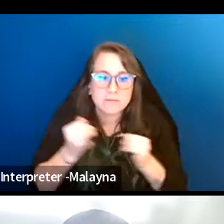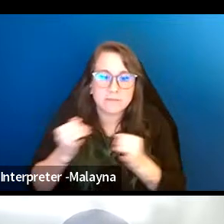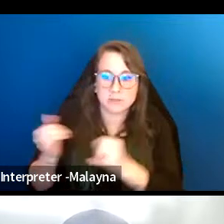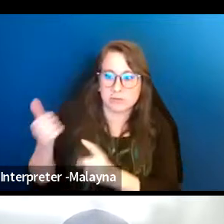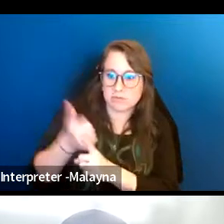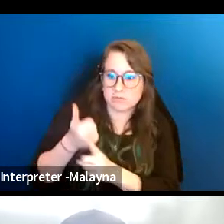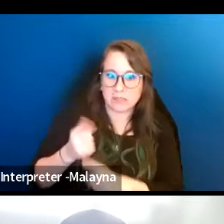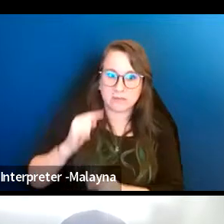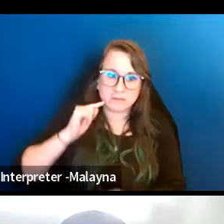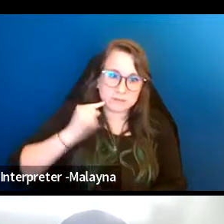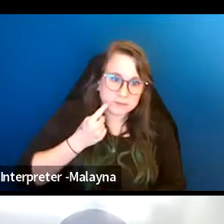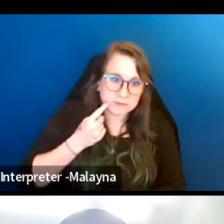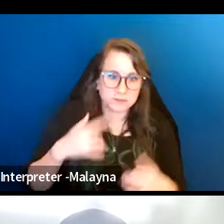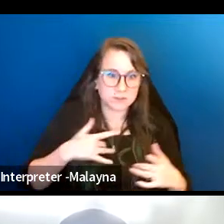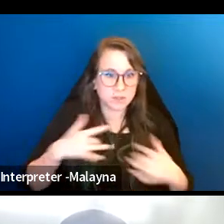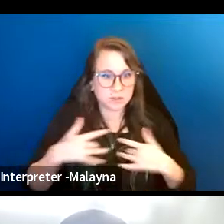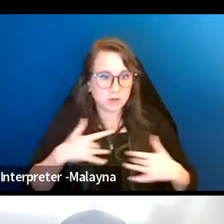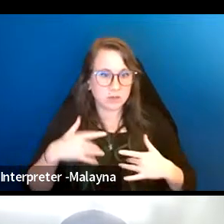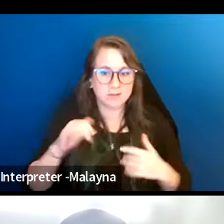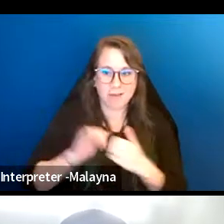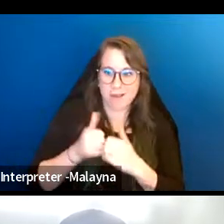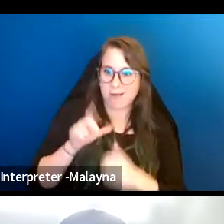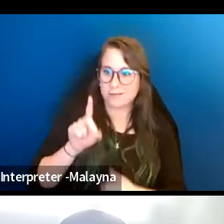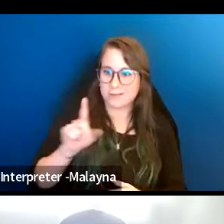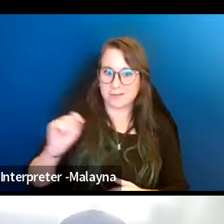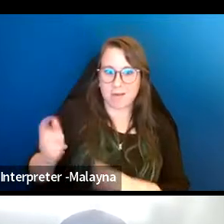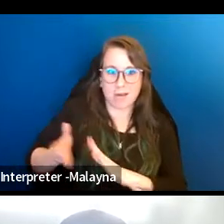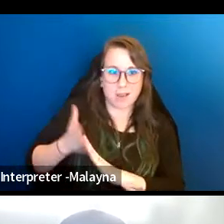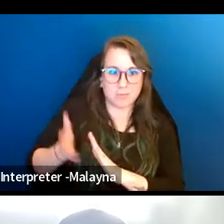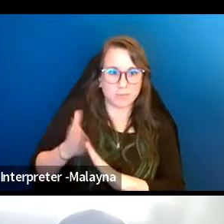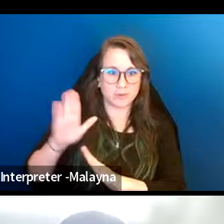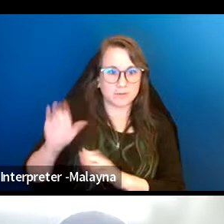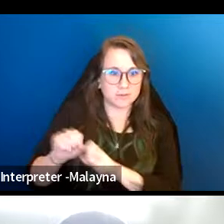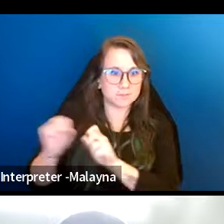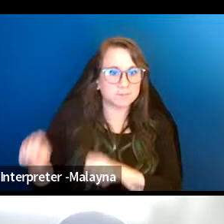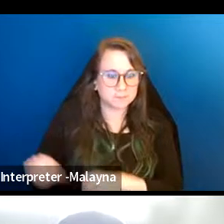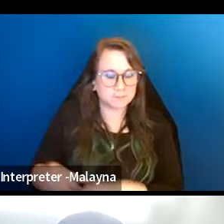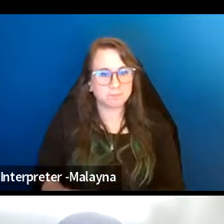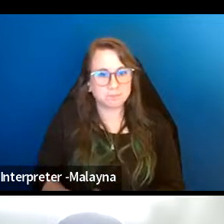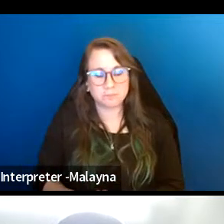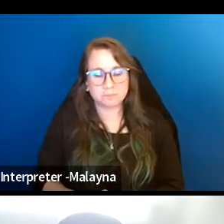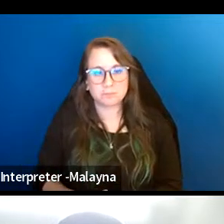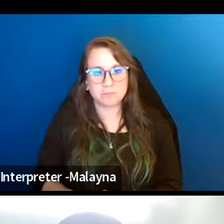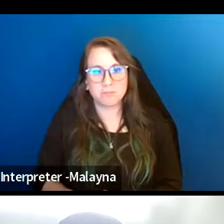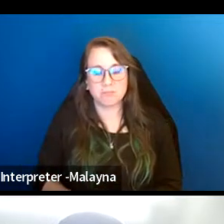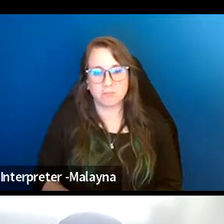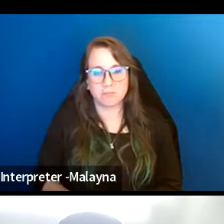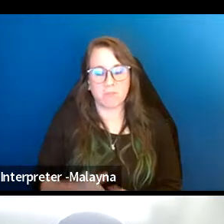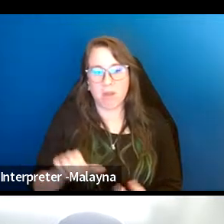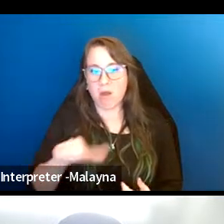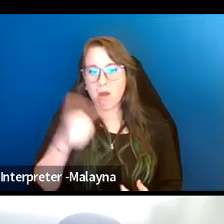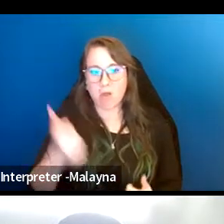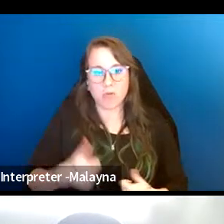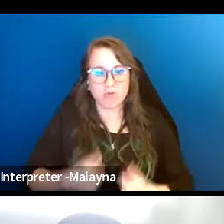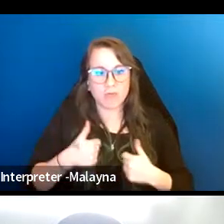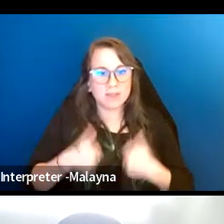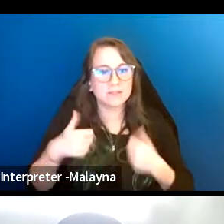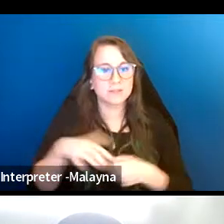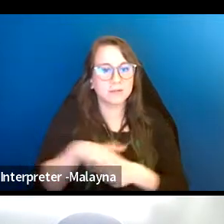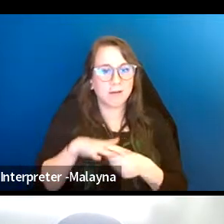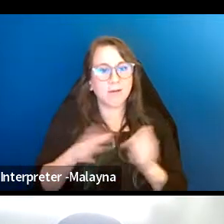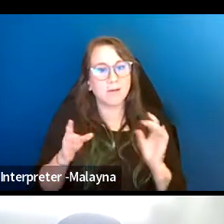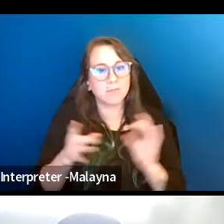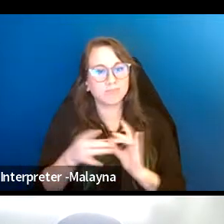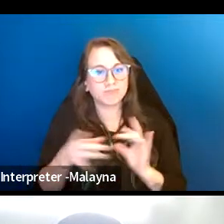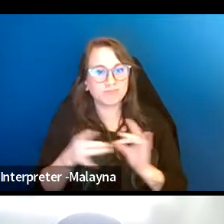some serious concerns about how DDOT operates. And a number of other residents commented on